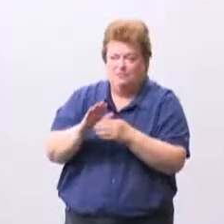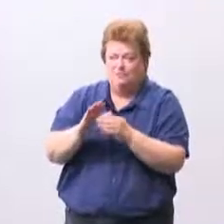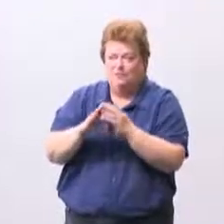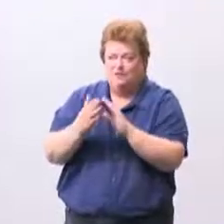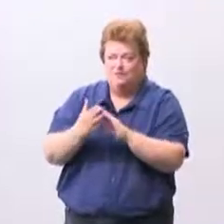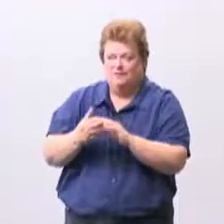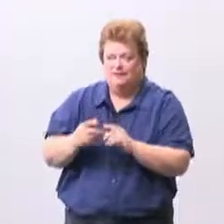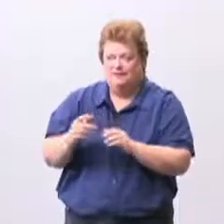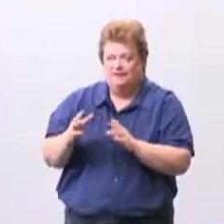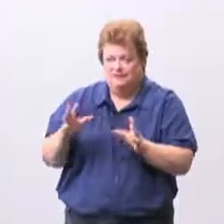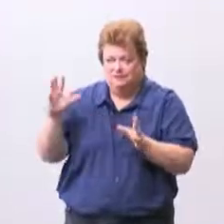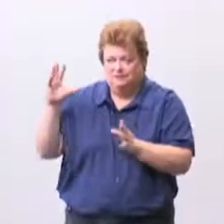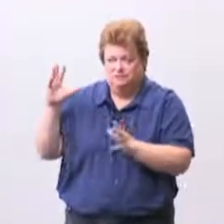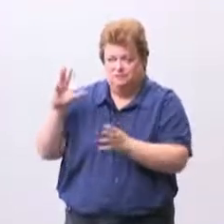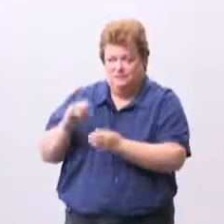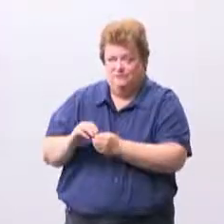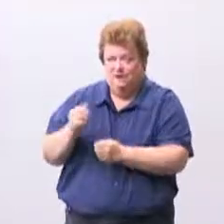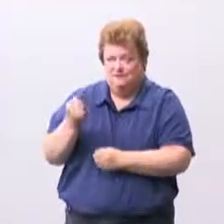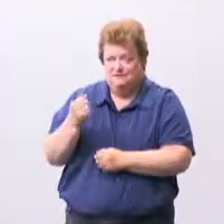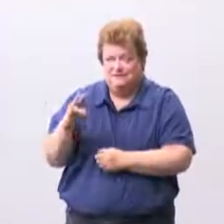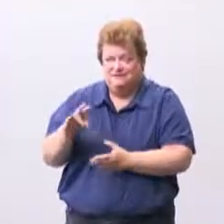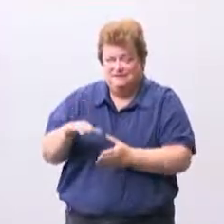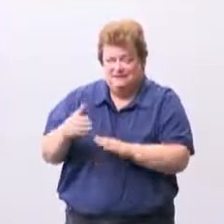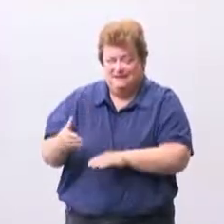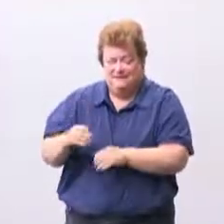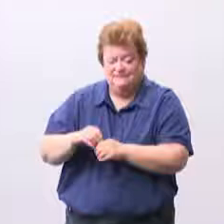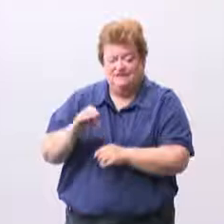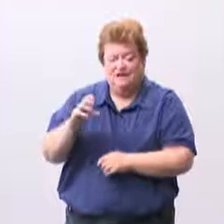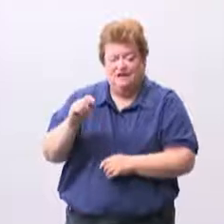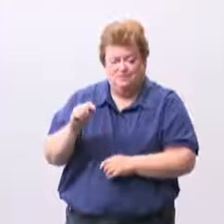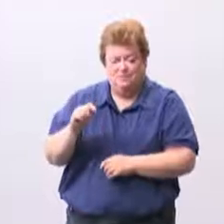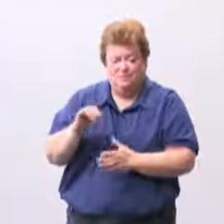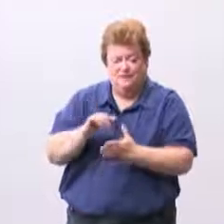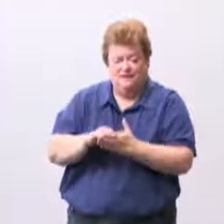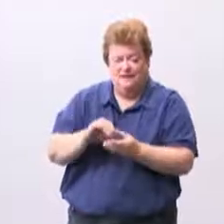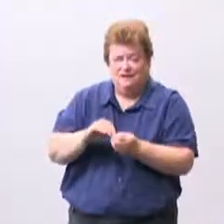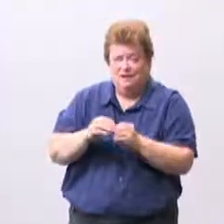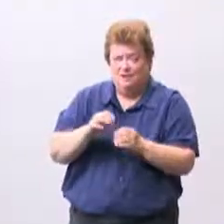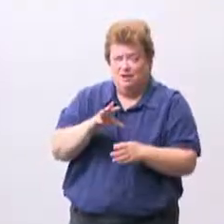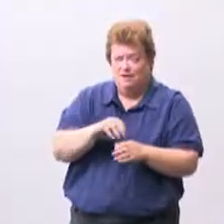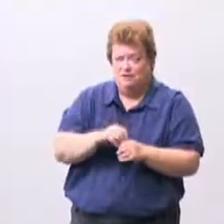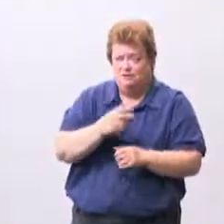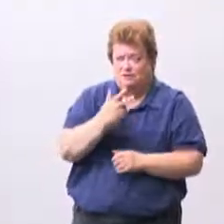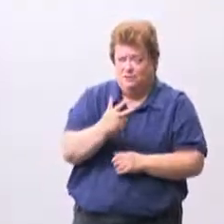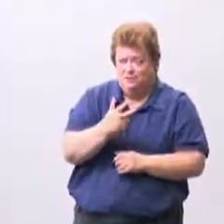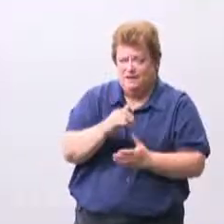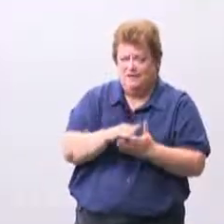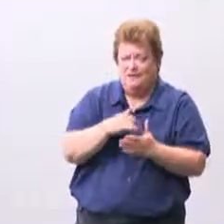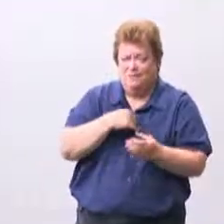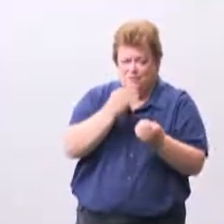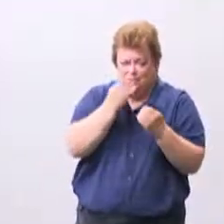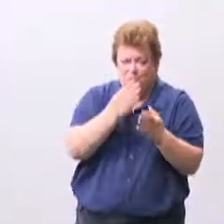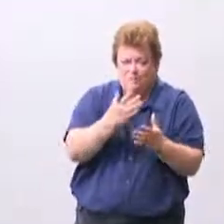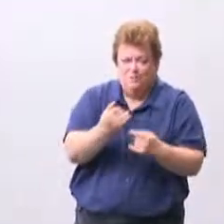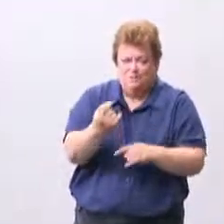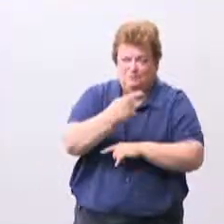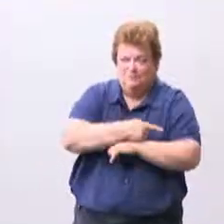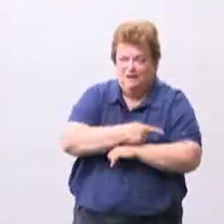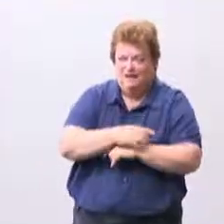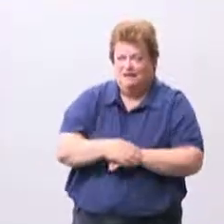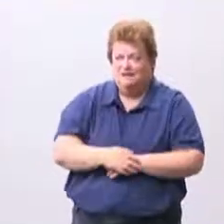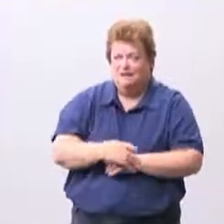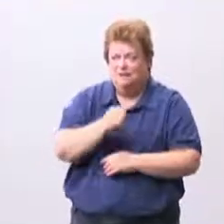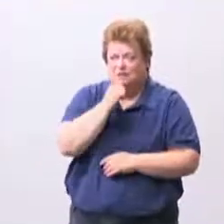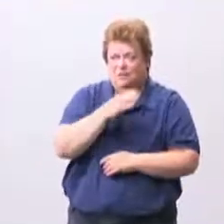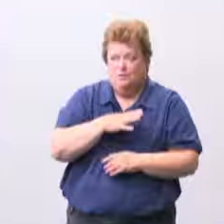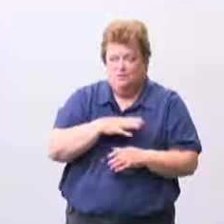17 deaths have been reported so far in October. That number includes 3 we're reporting today: a